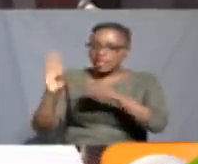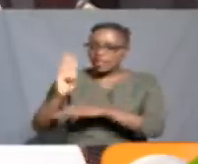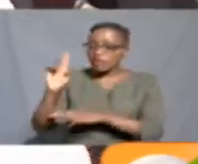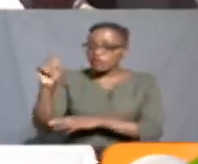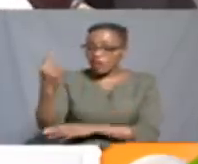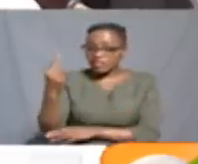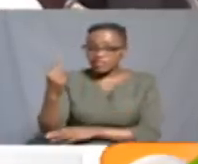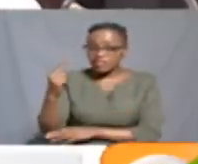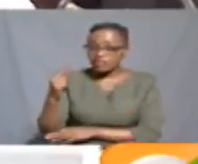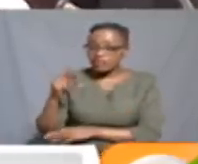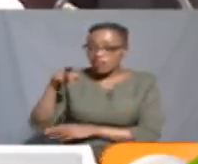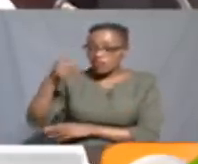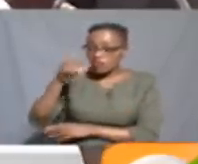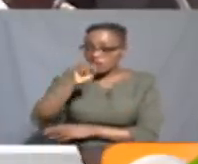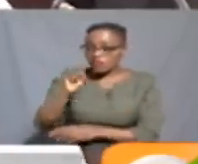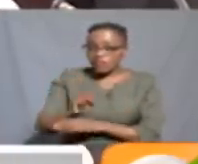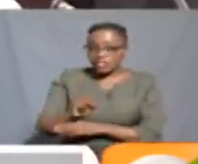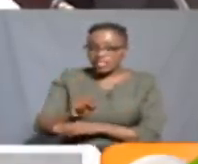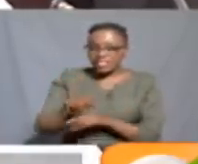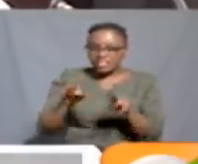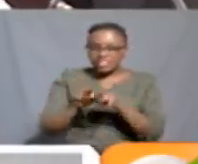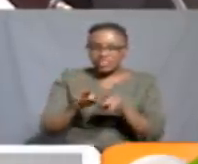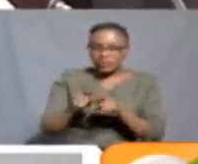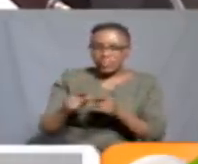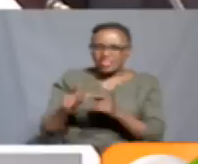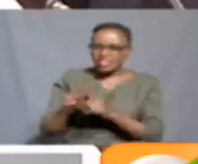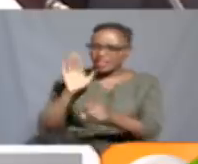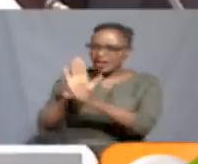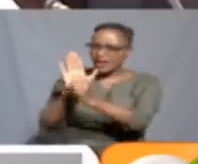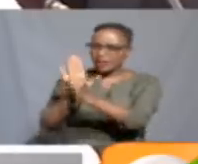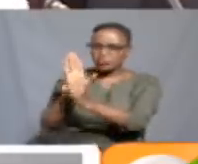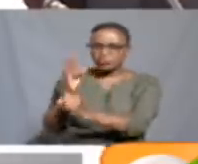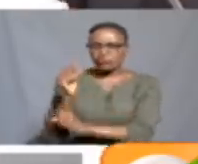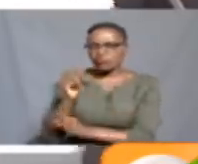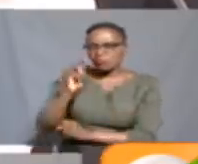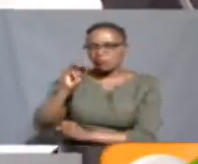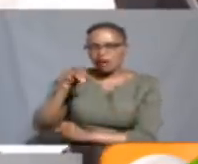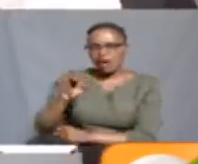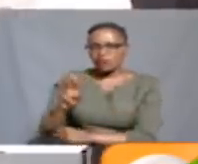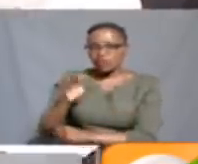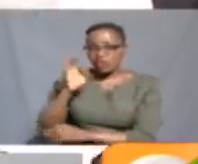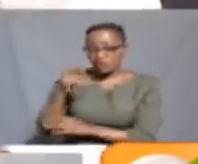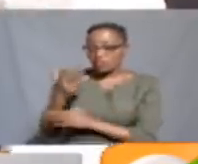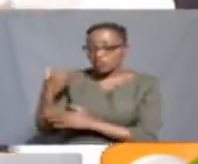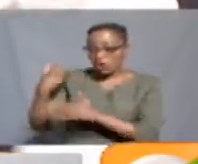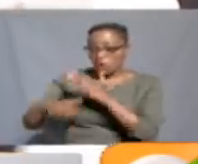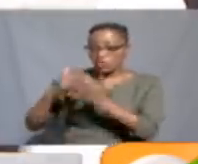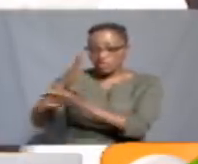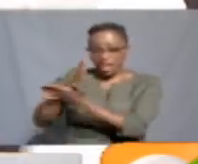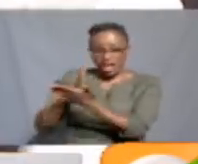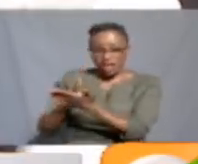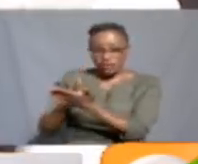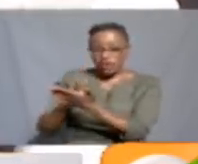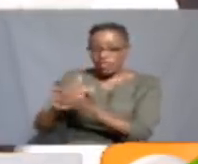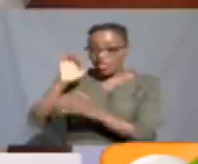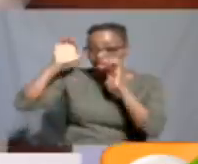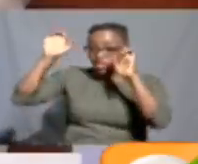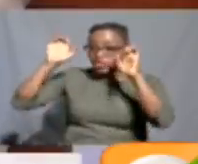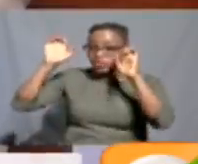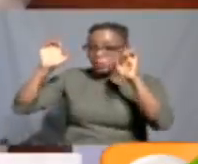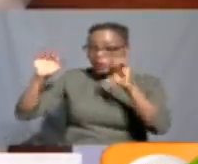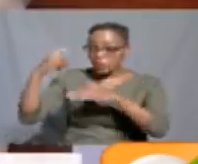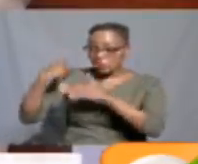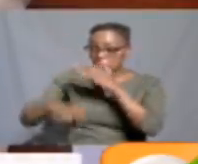one. Yeah. Phase two, just about the same. And that's a lot of money, Manu. I mean, the Ethiopian one costs half that. I know.